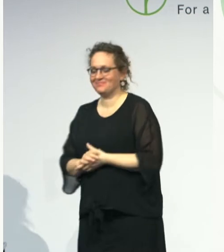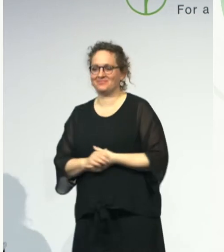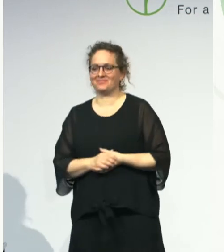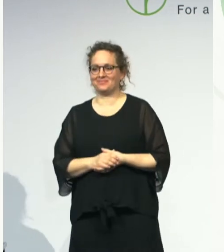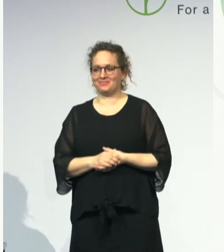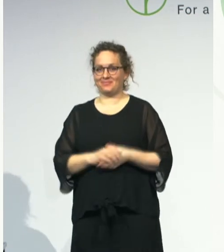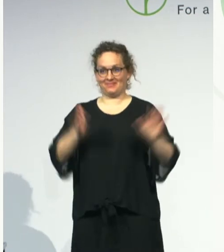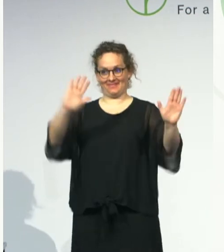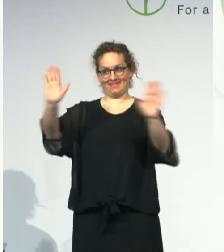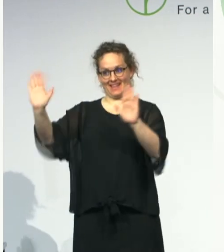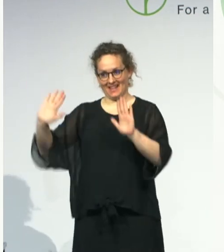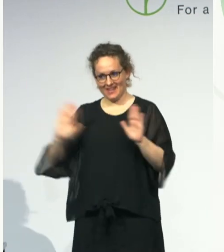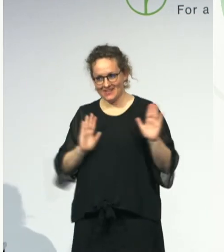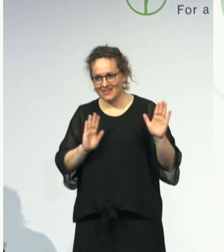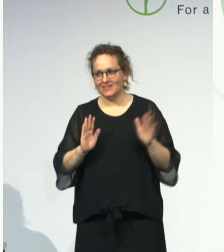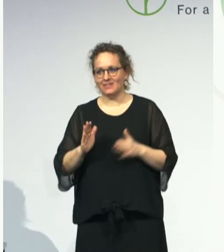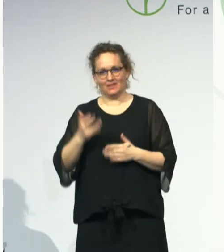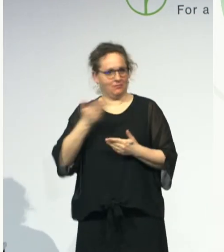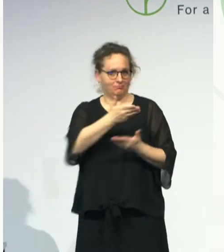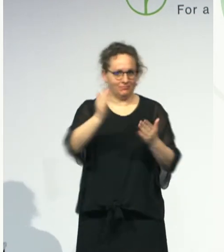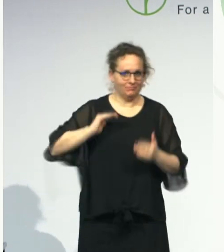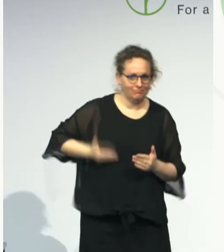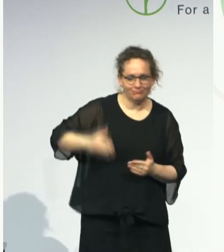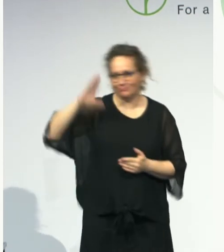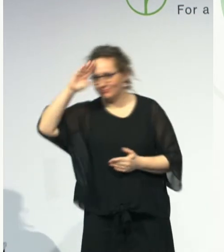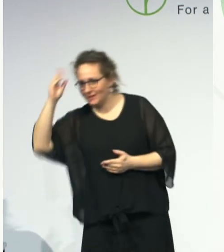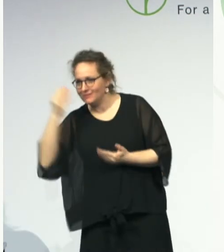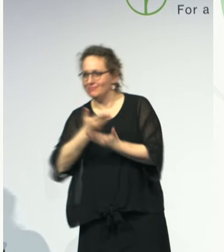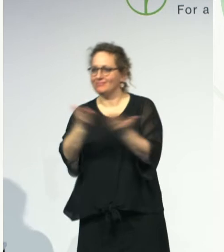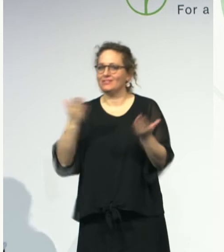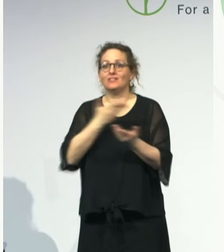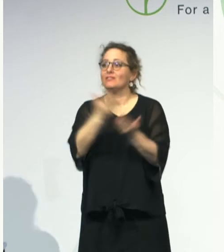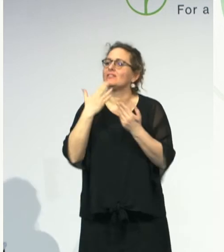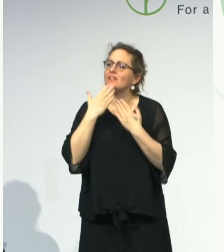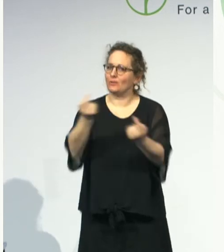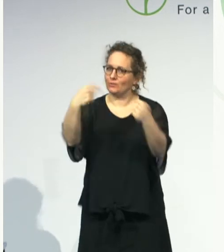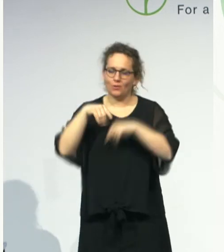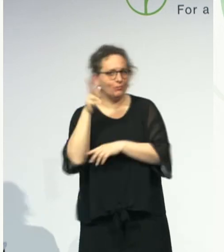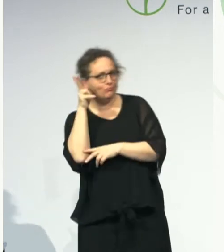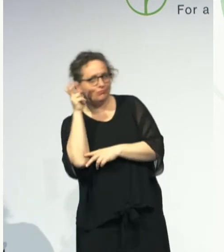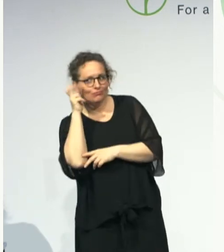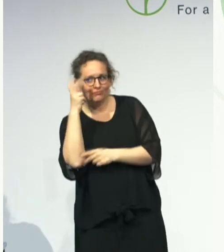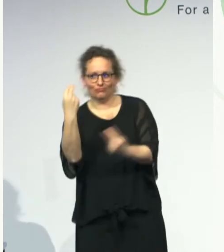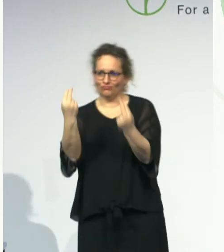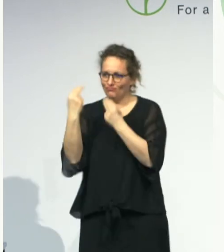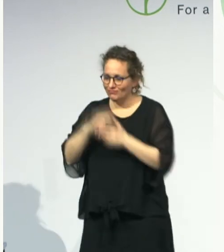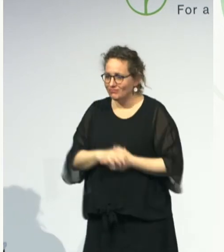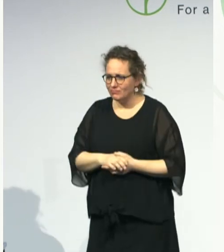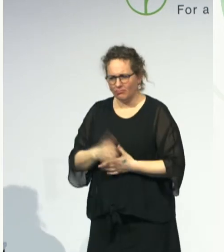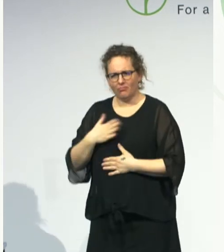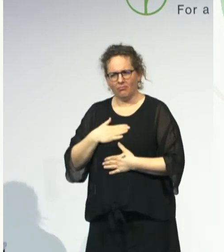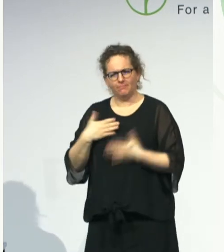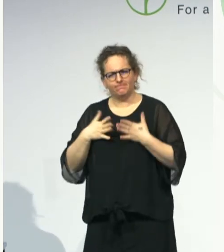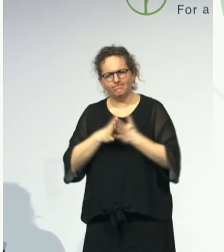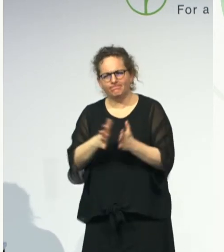Good afternoon, ladies and gentlemen, and thanks for listening to our session. I'm talking about a chance for children in Uganda